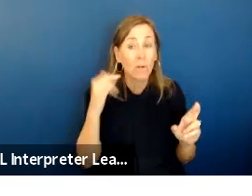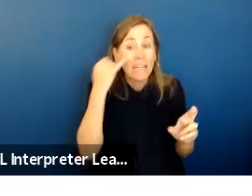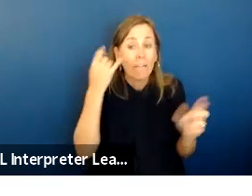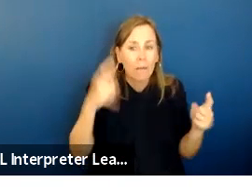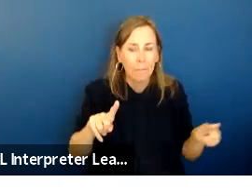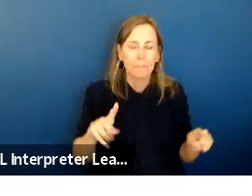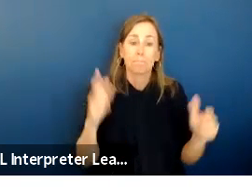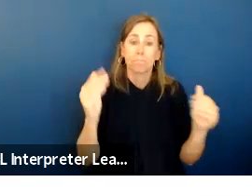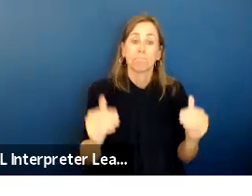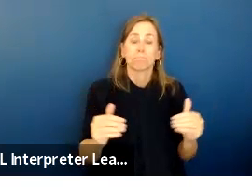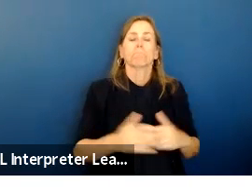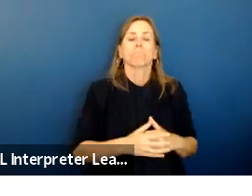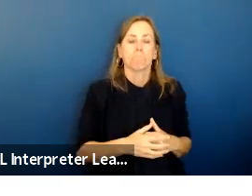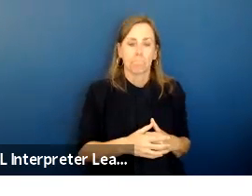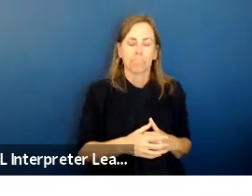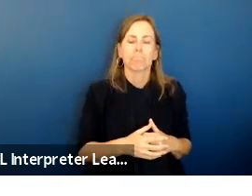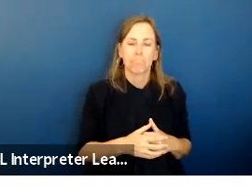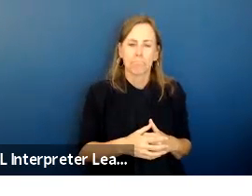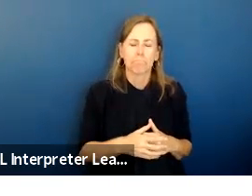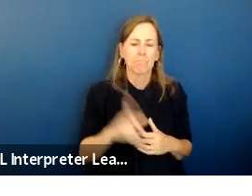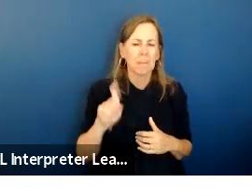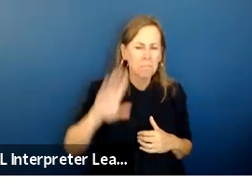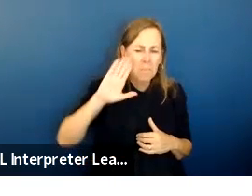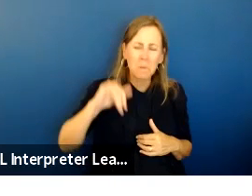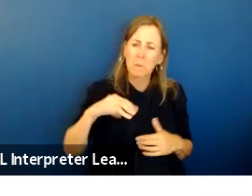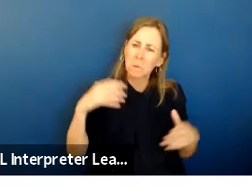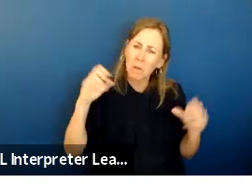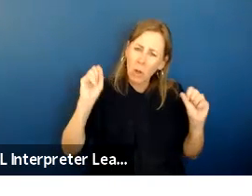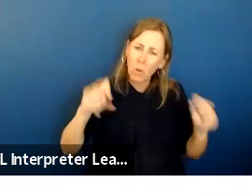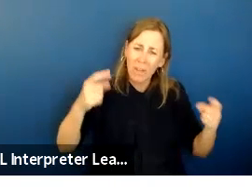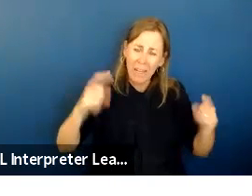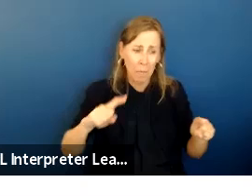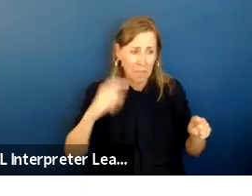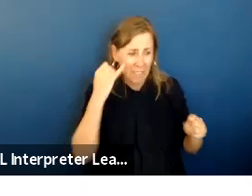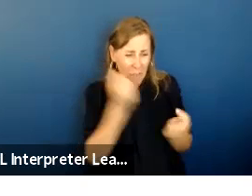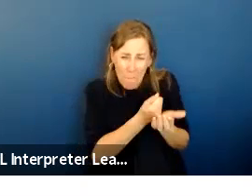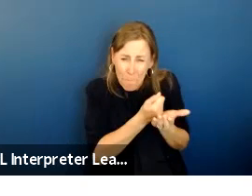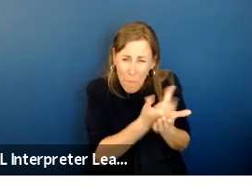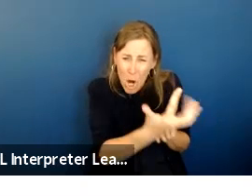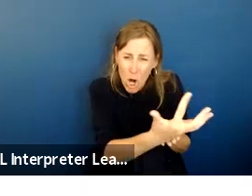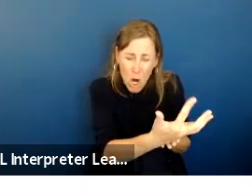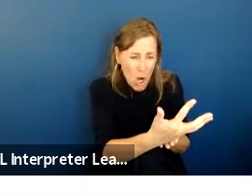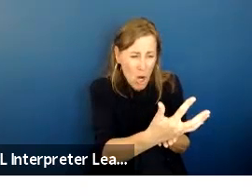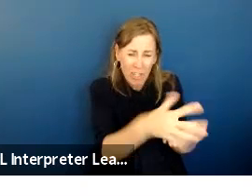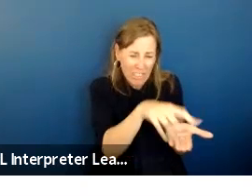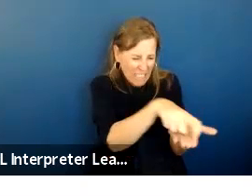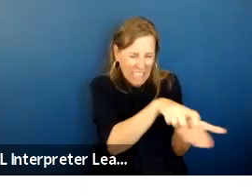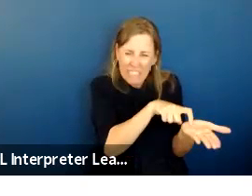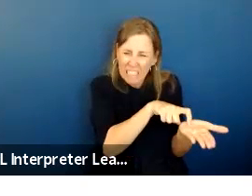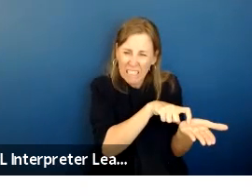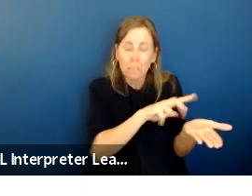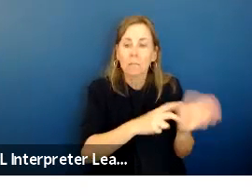We can't say enough that people need to understand the increased risk of flooding in these burn scar areas and the importance of protecting yourself and your